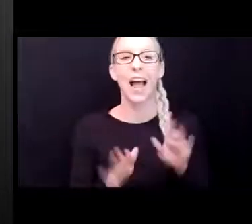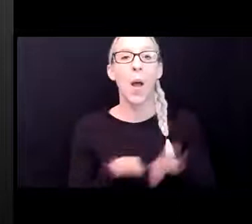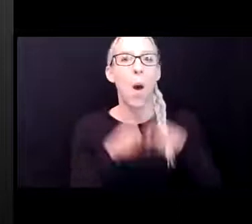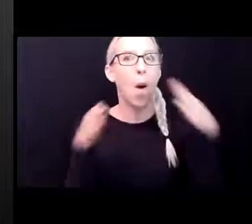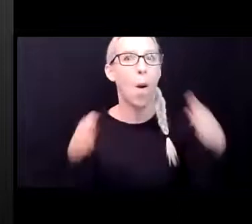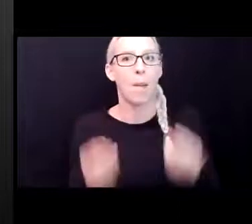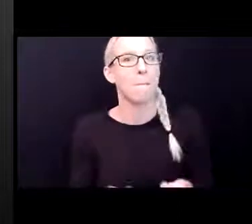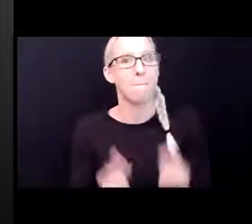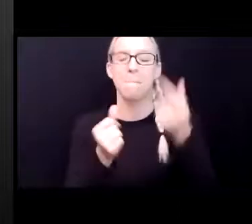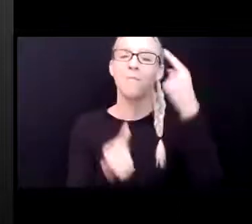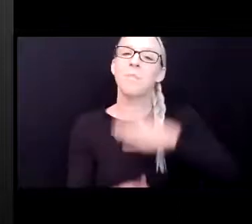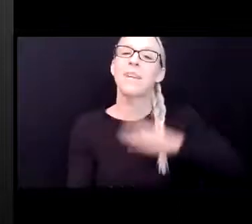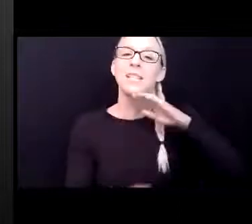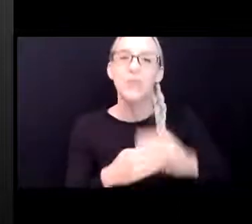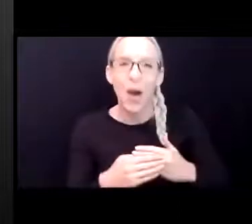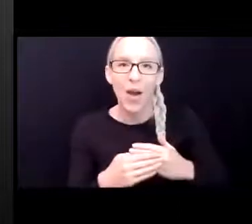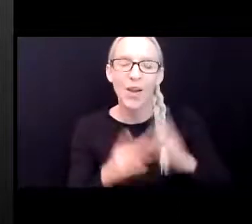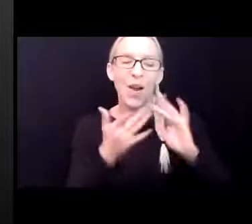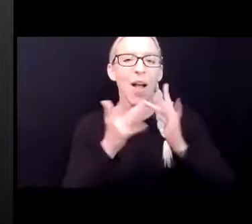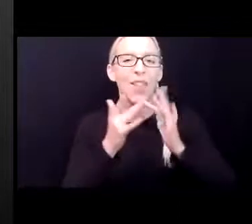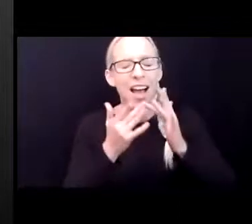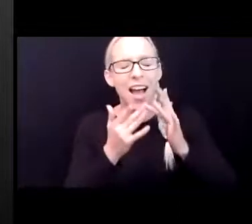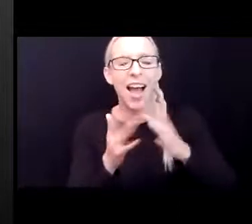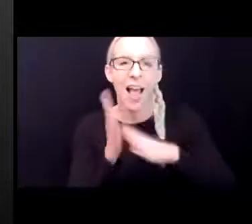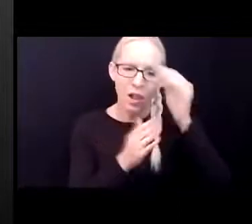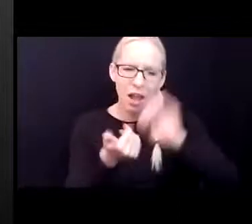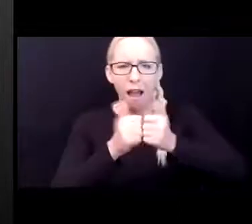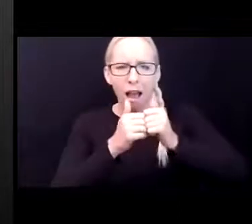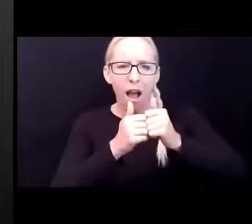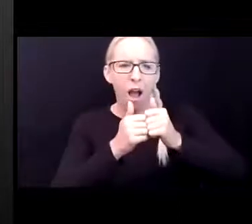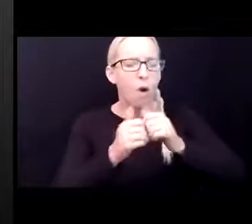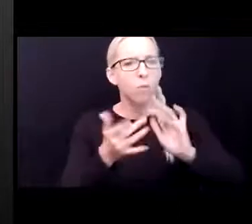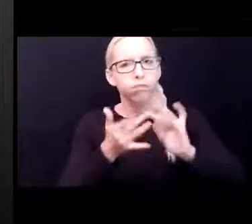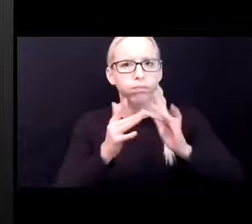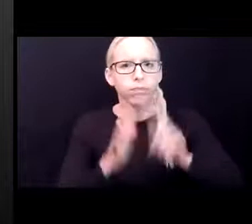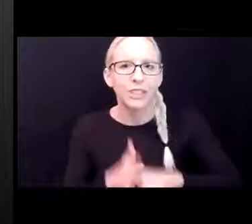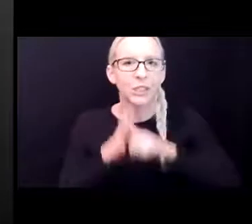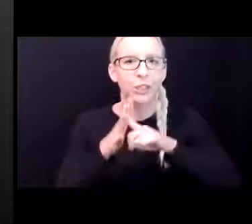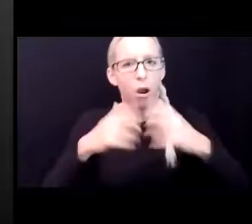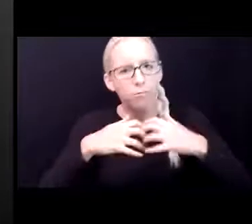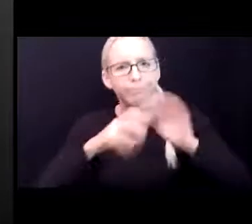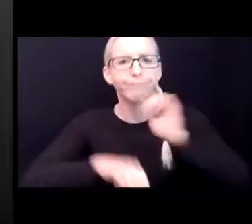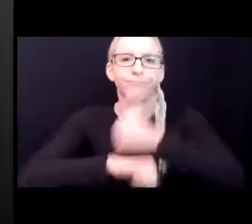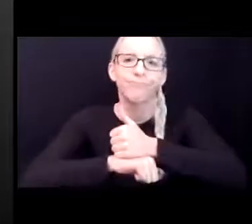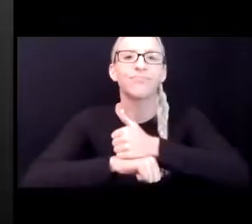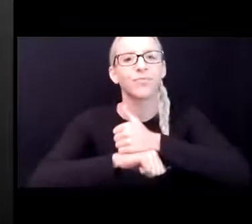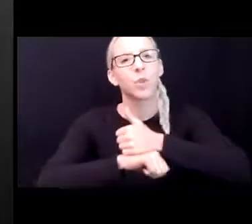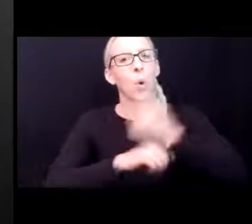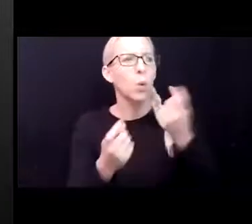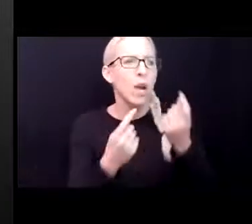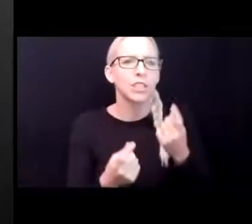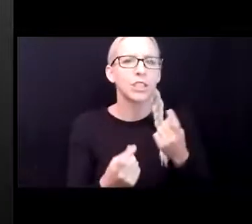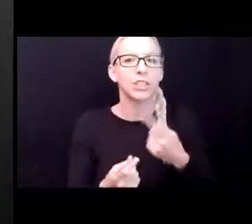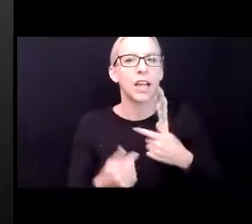to do it, how to go online, how to open the account, what questions they were going to ask. So as I went through, I did